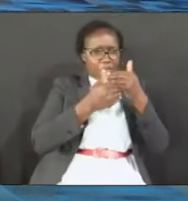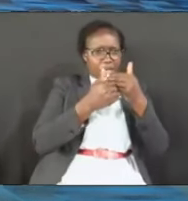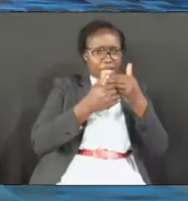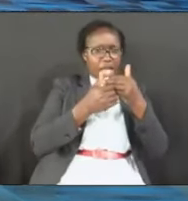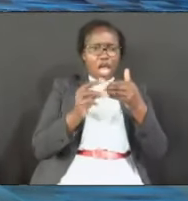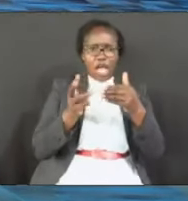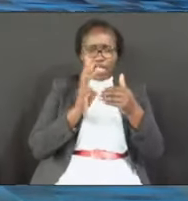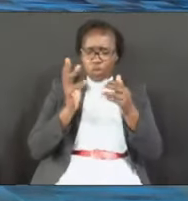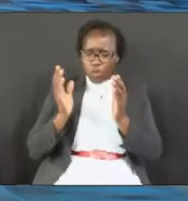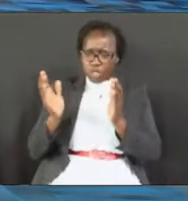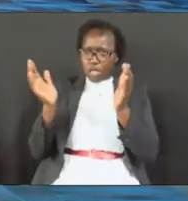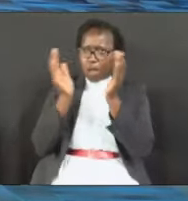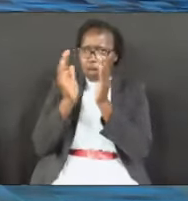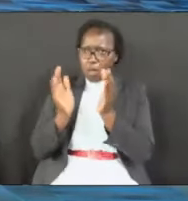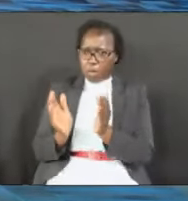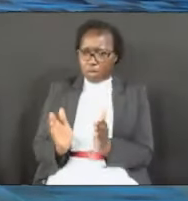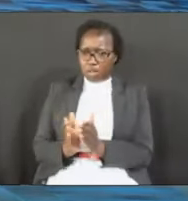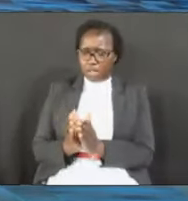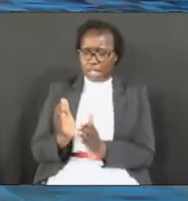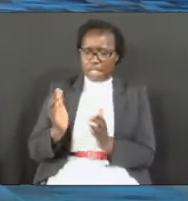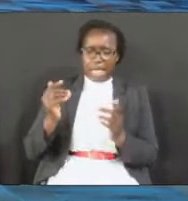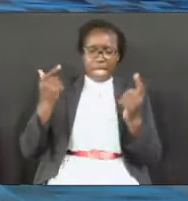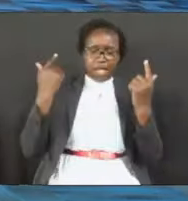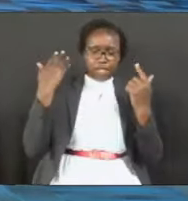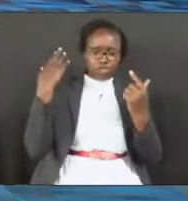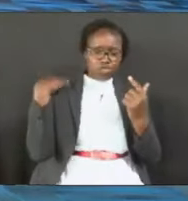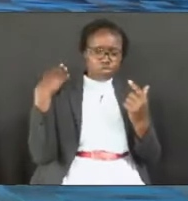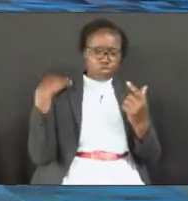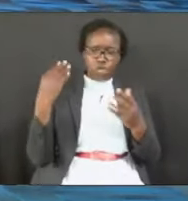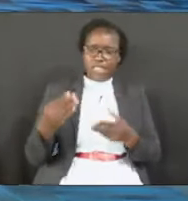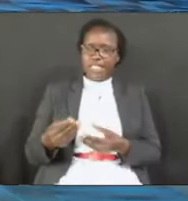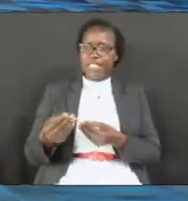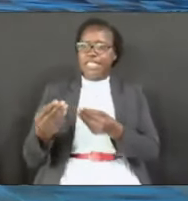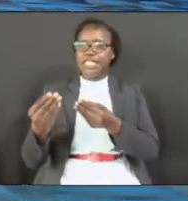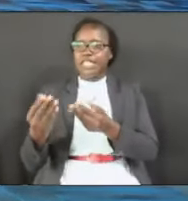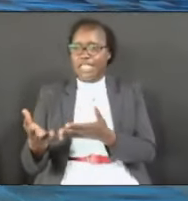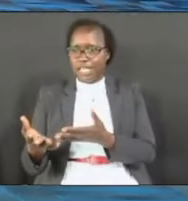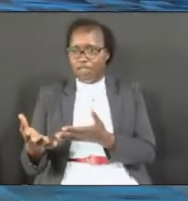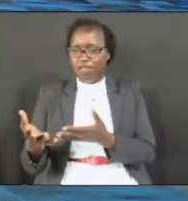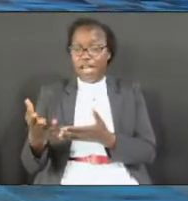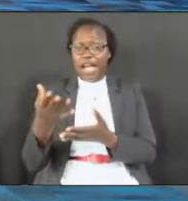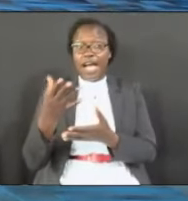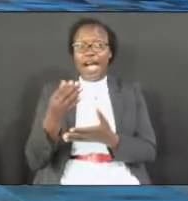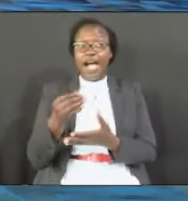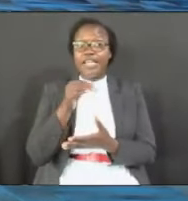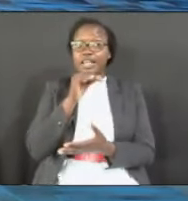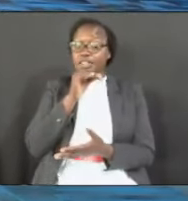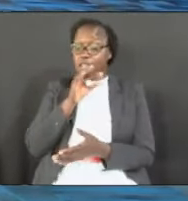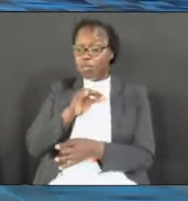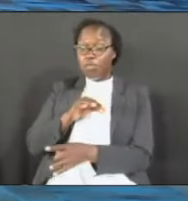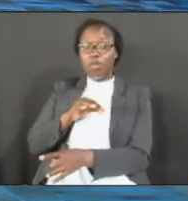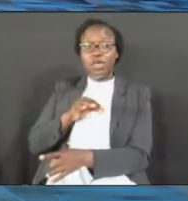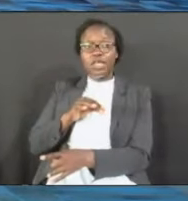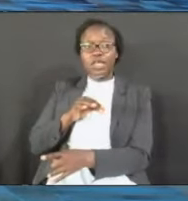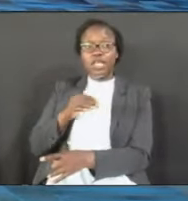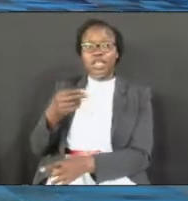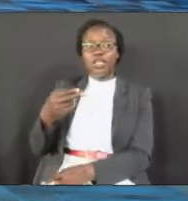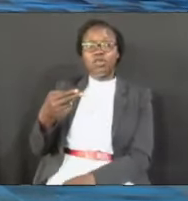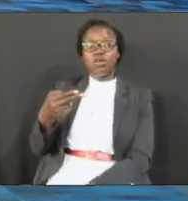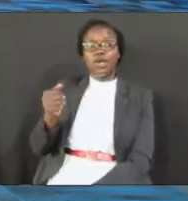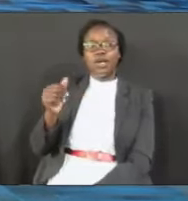water, putting it on her shoulder. He gave aid and the boy to Hagar.